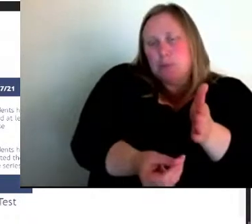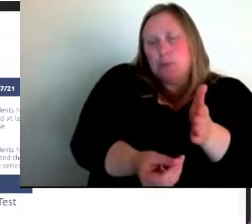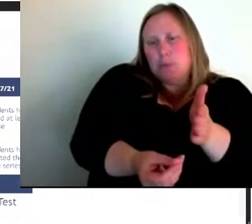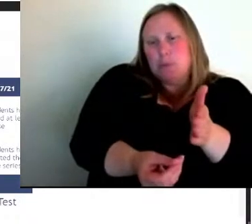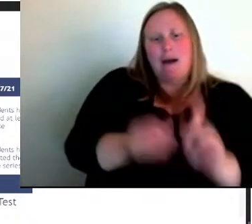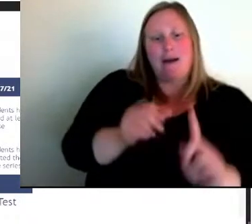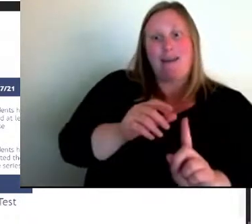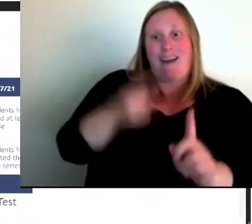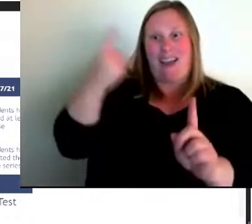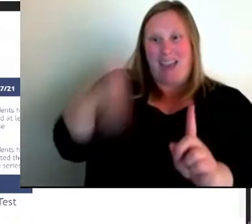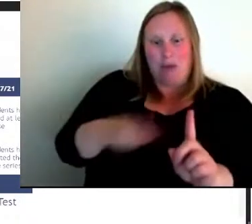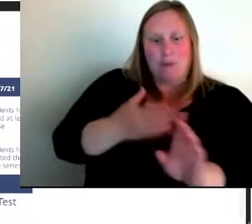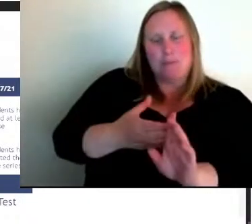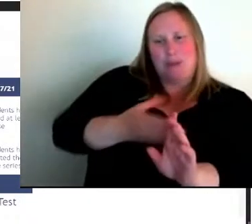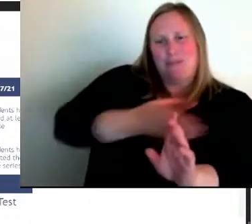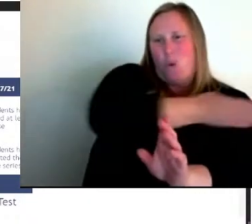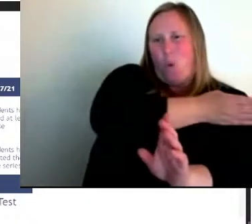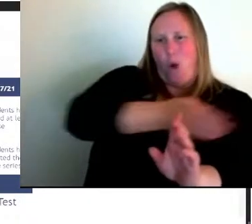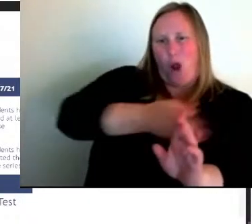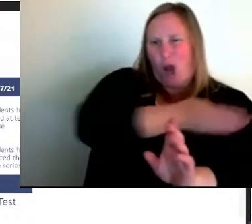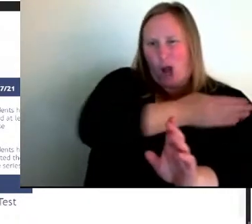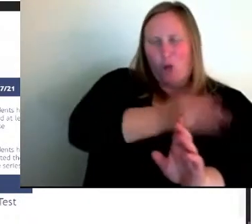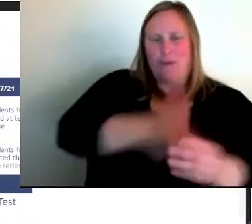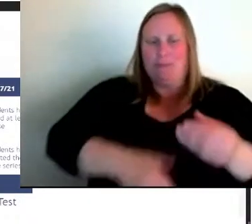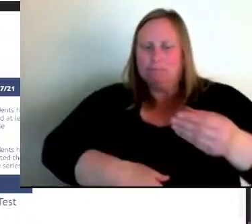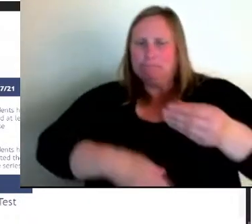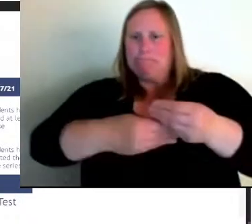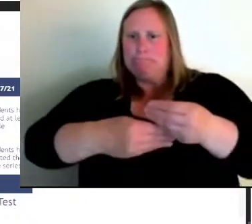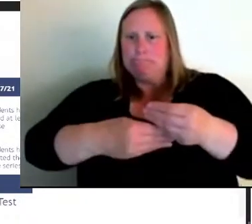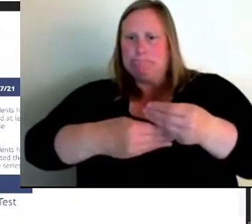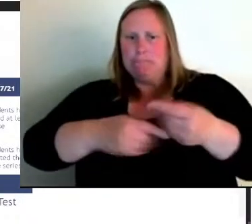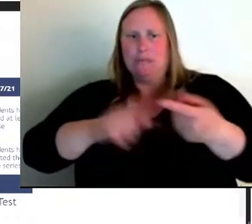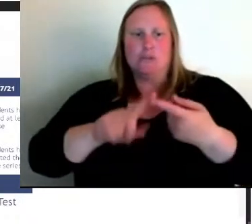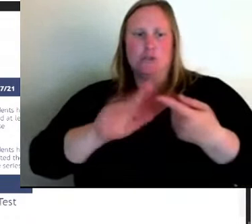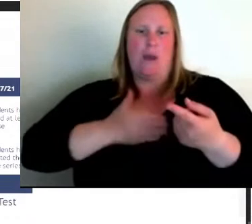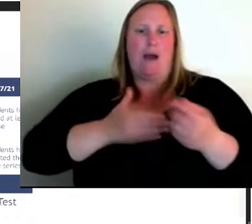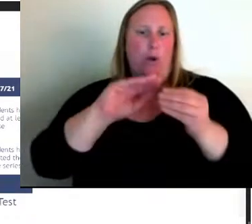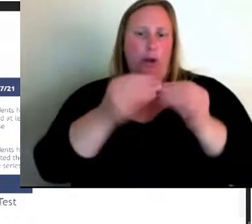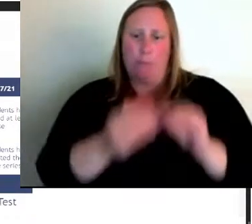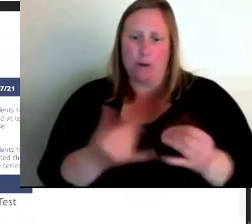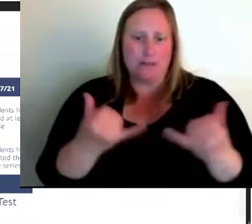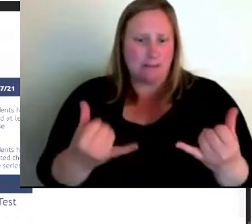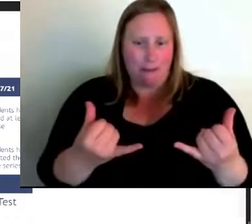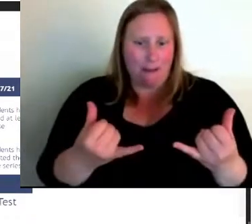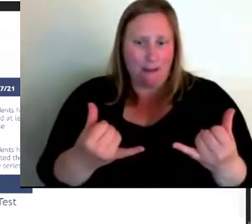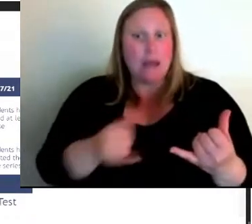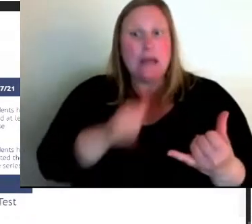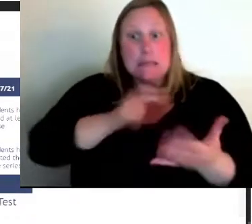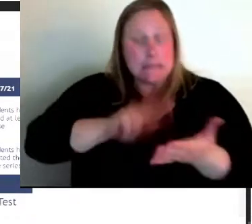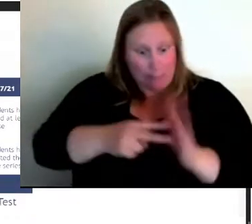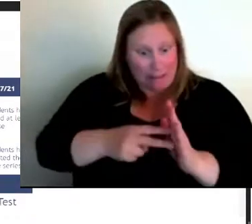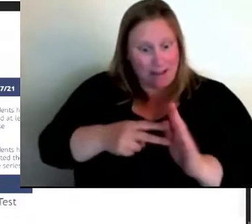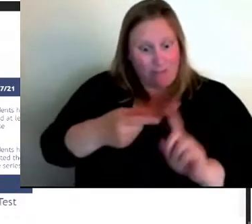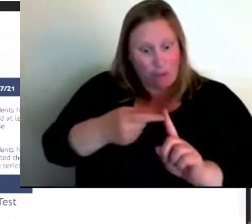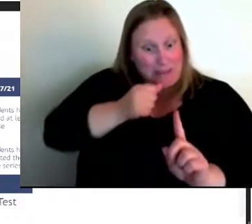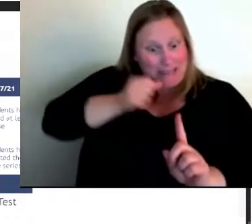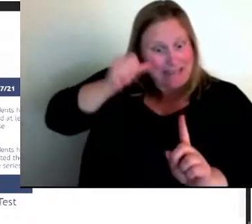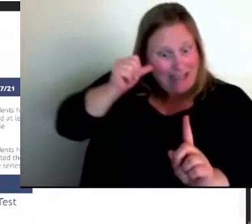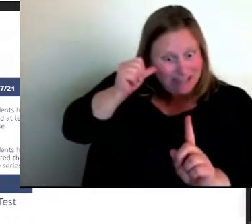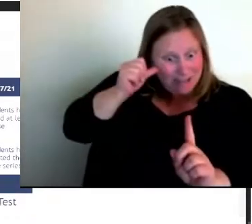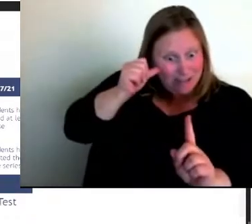on quality assurance and have now been added to our confirmed case numbers. So that does not reflect 37 new deaths from yesterday to